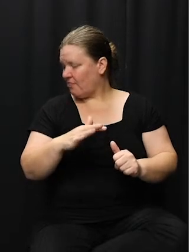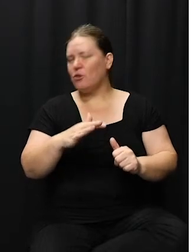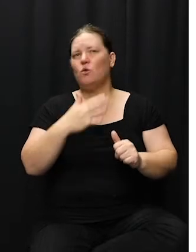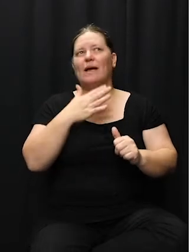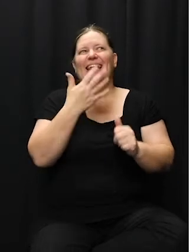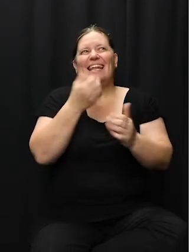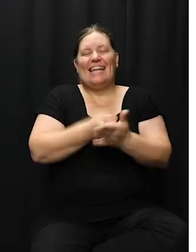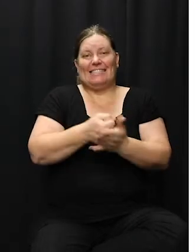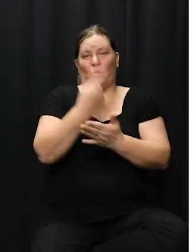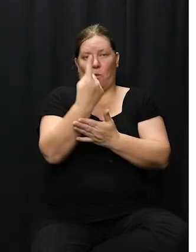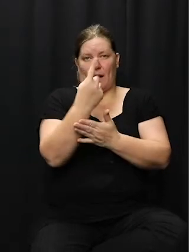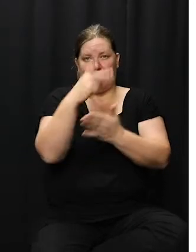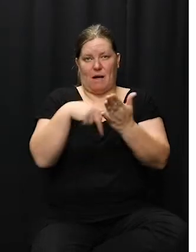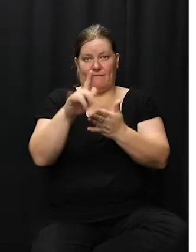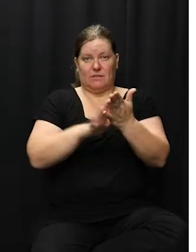So